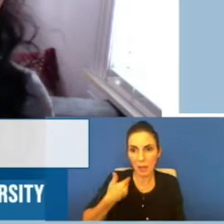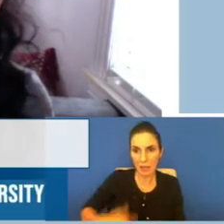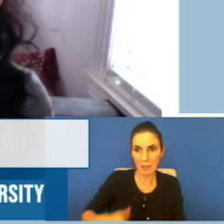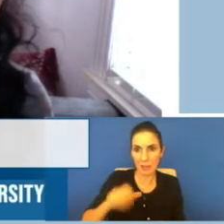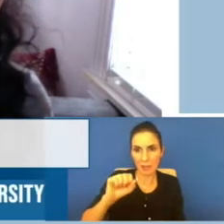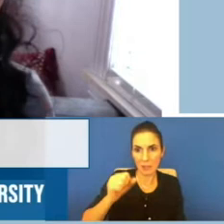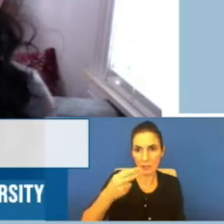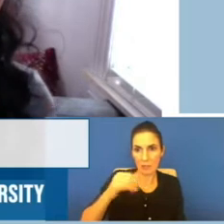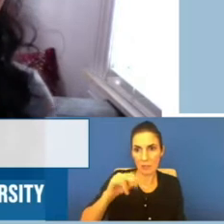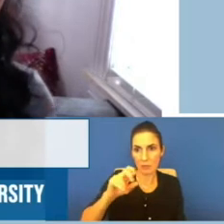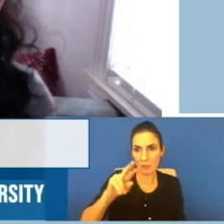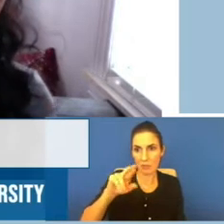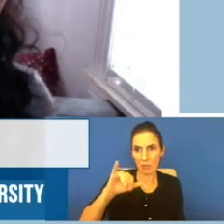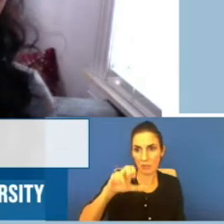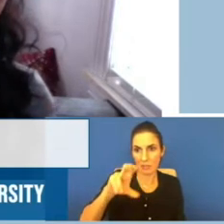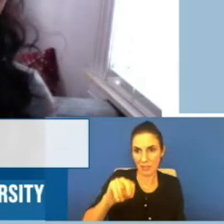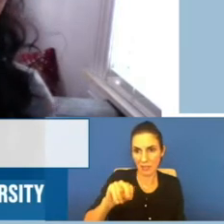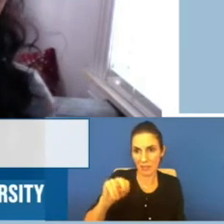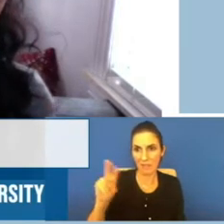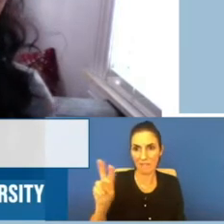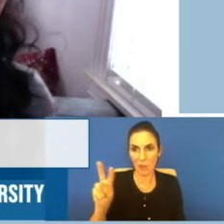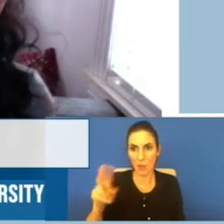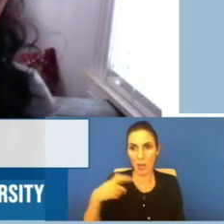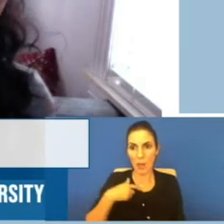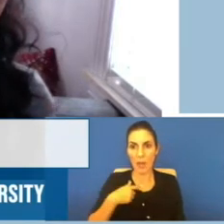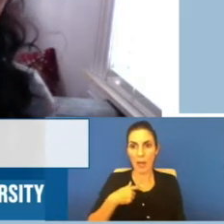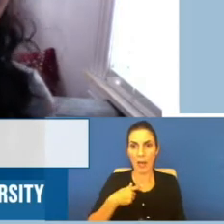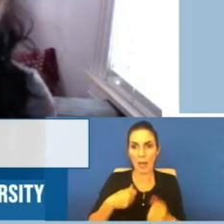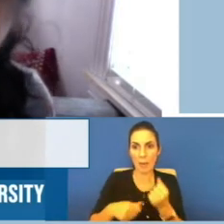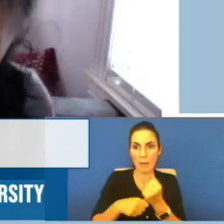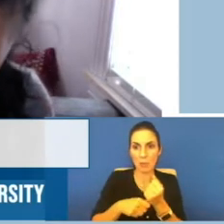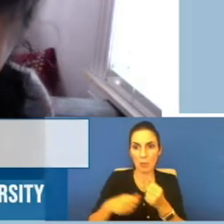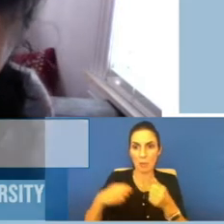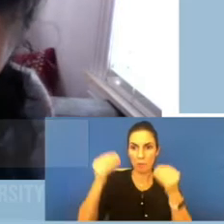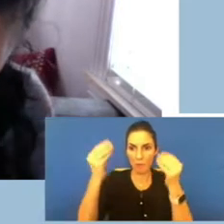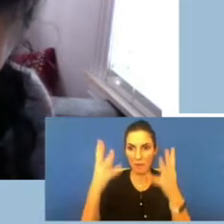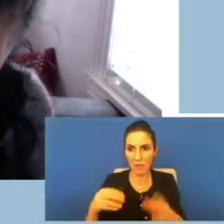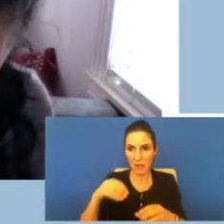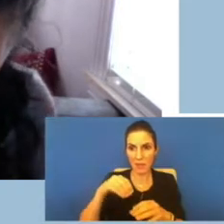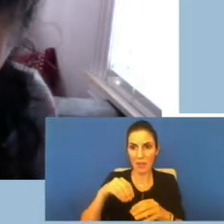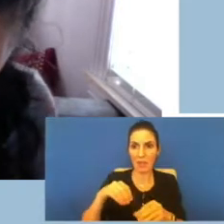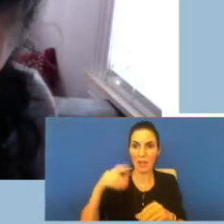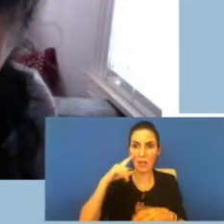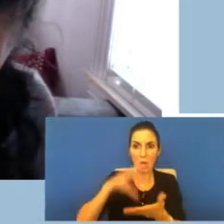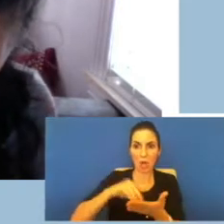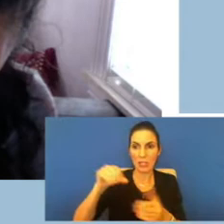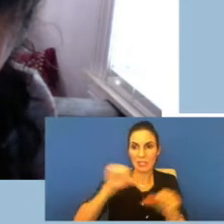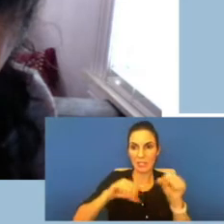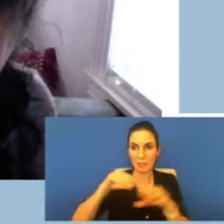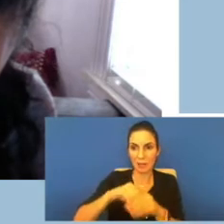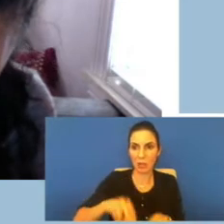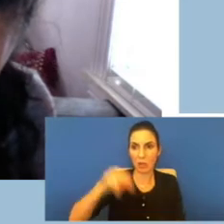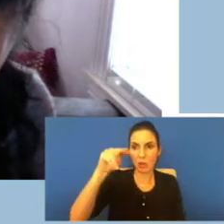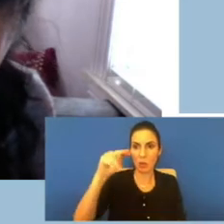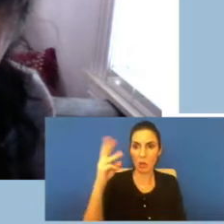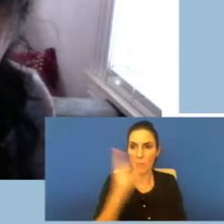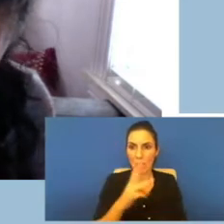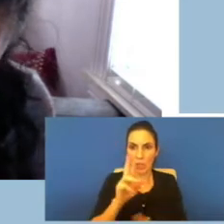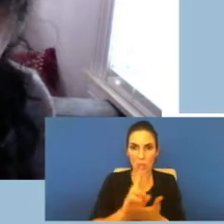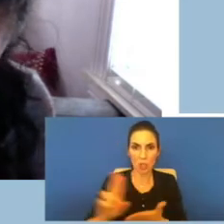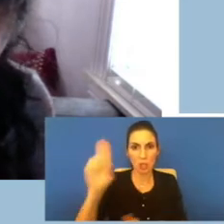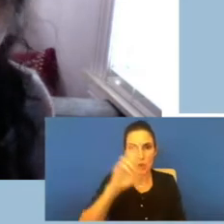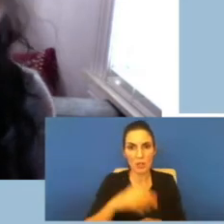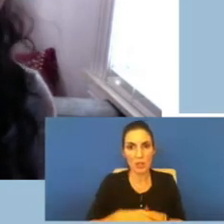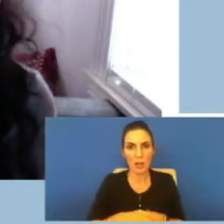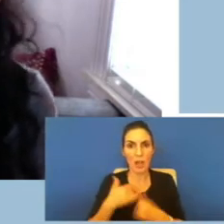associate professor in learning sciences at Northwestern University. And I'll just build on what